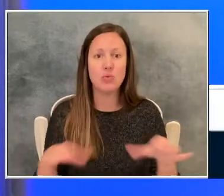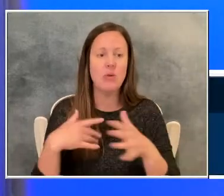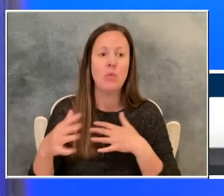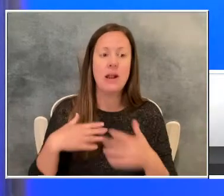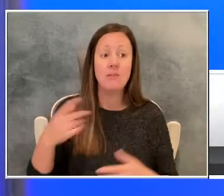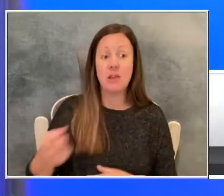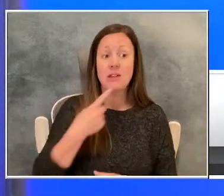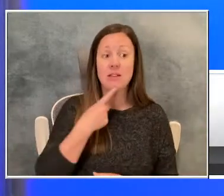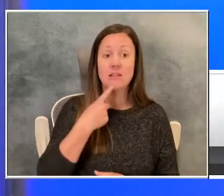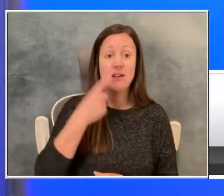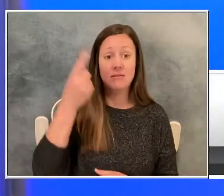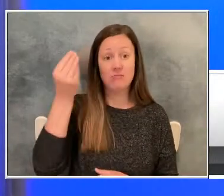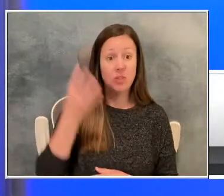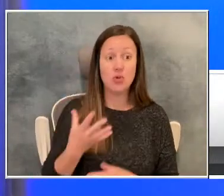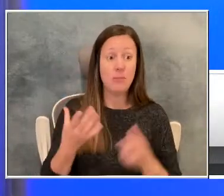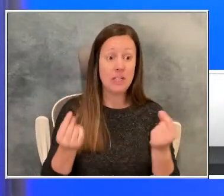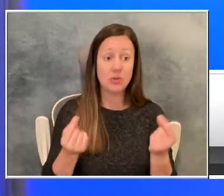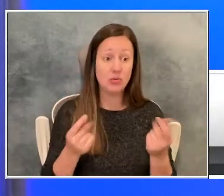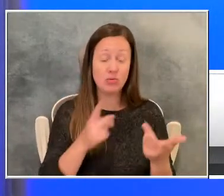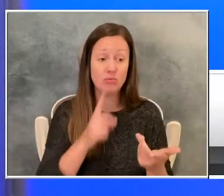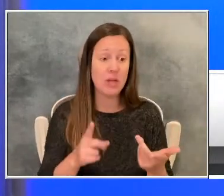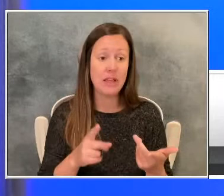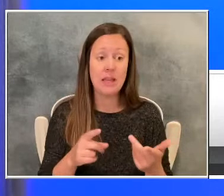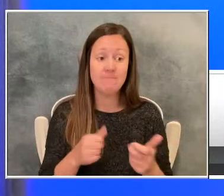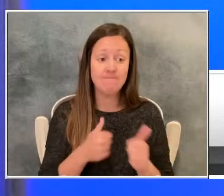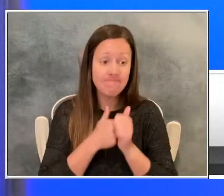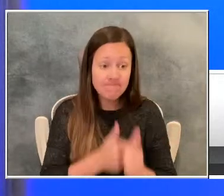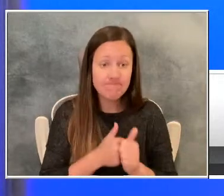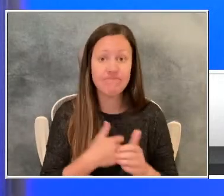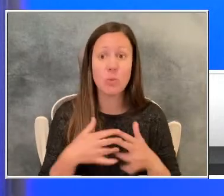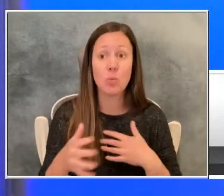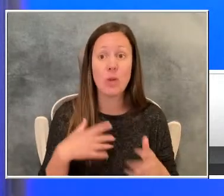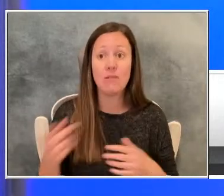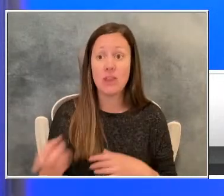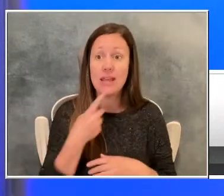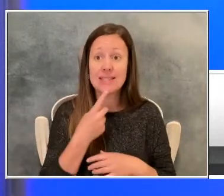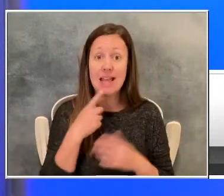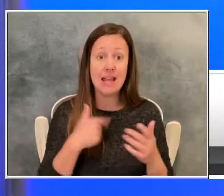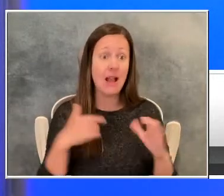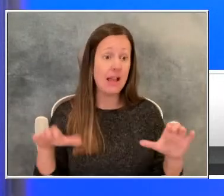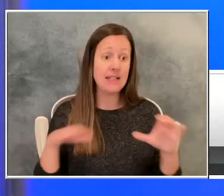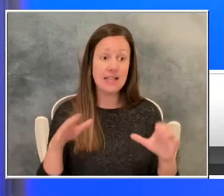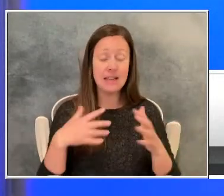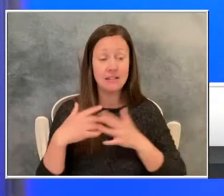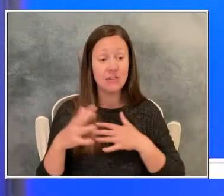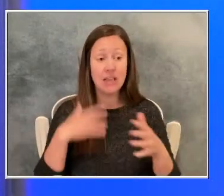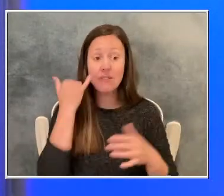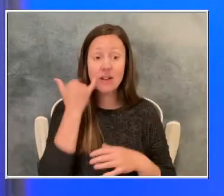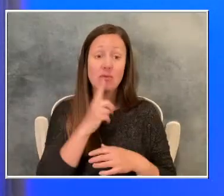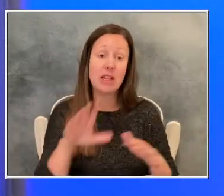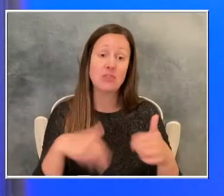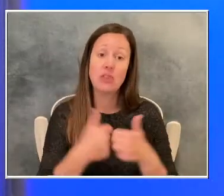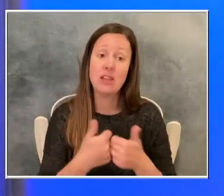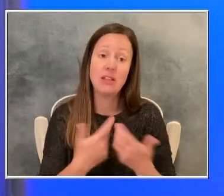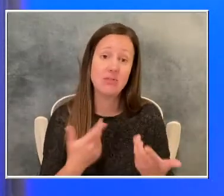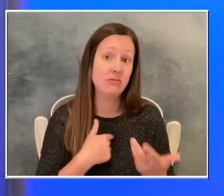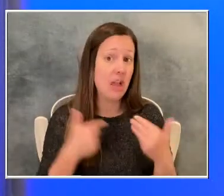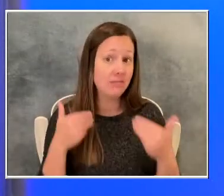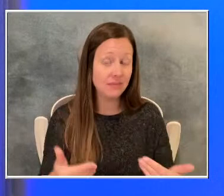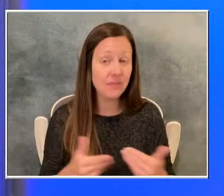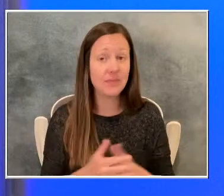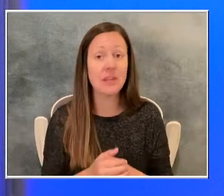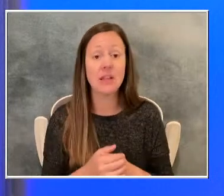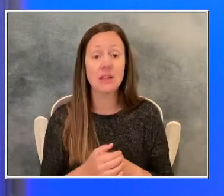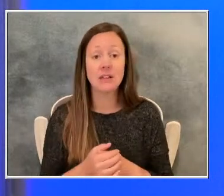Really bearing down whatever they said, I did, even if it was difficult. They did, even prior to